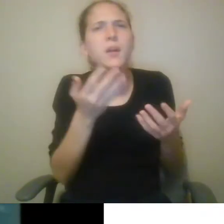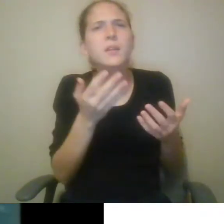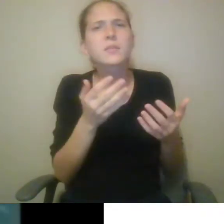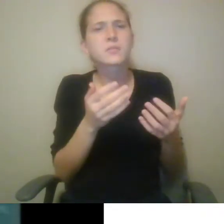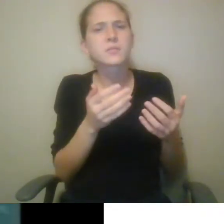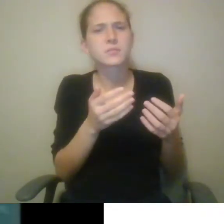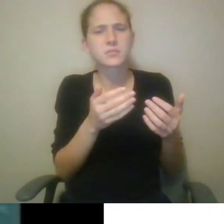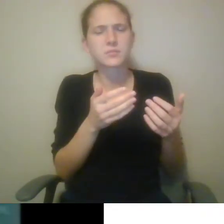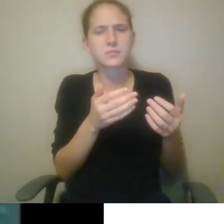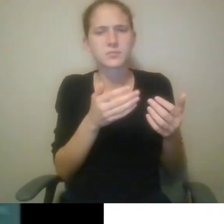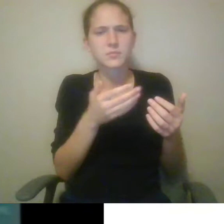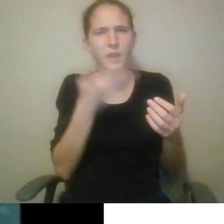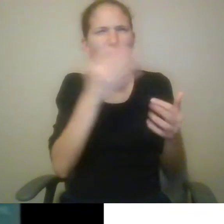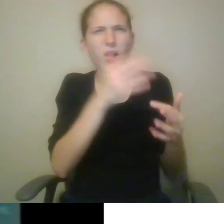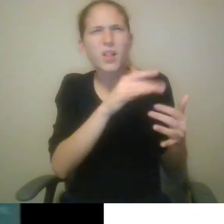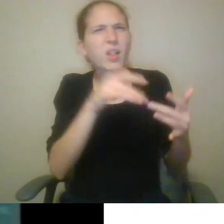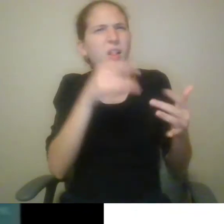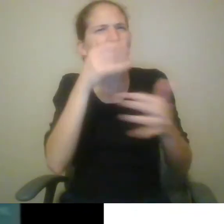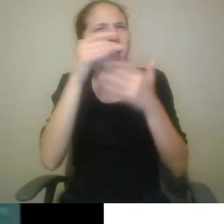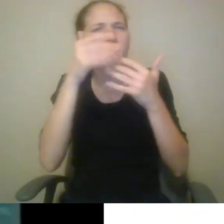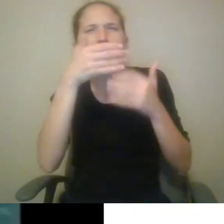Well, Rachel, what are we smelling?